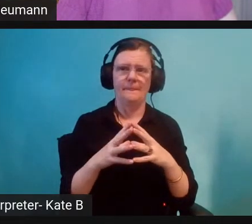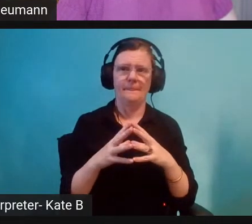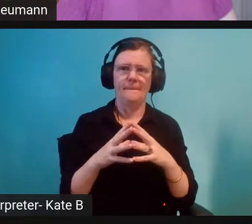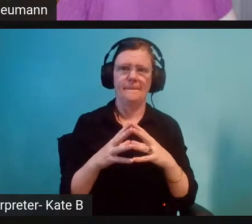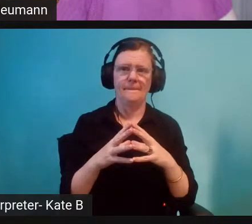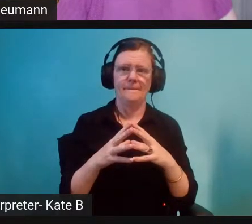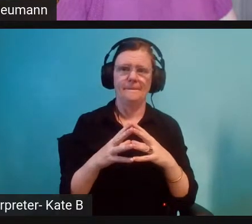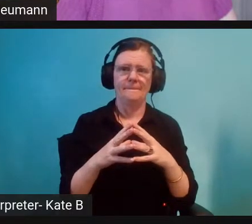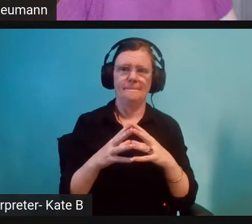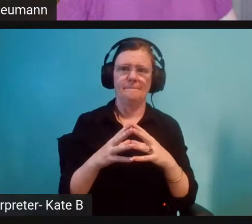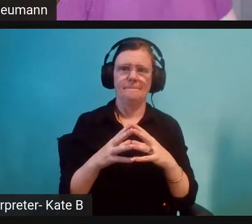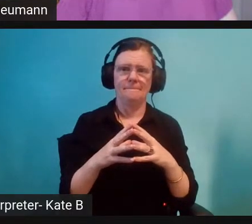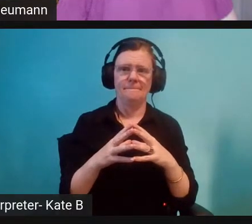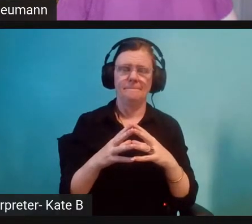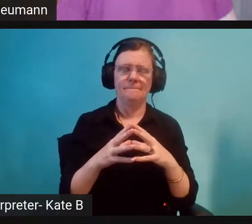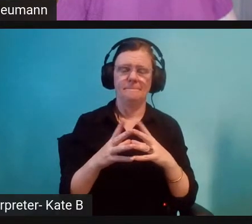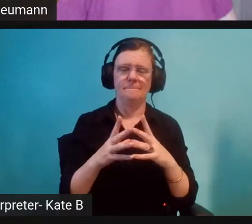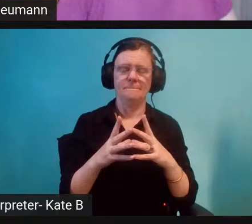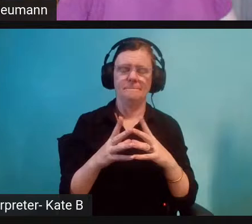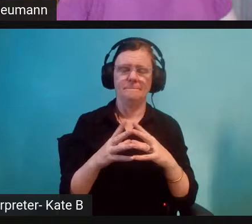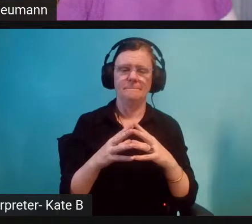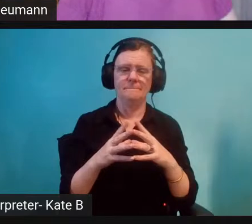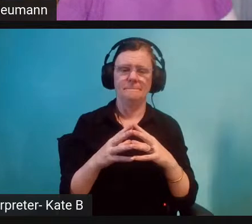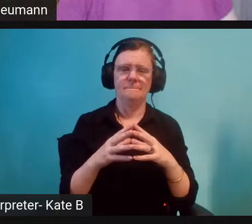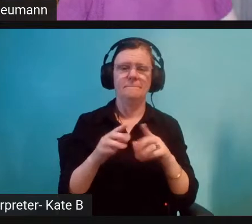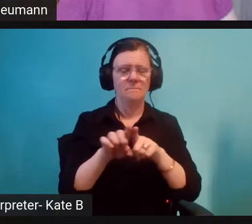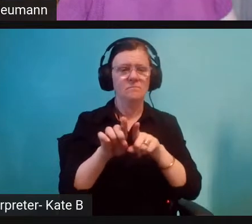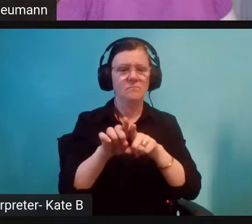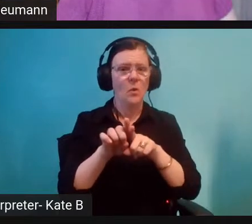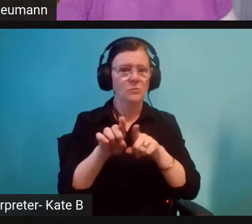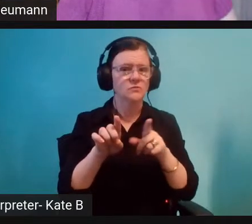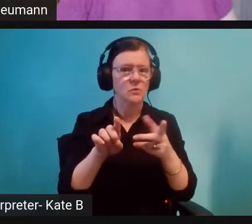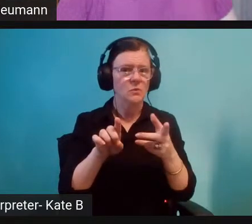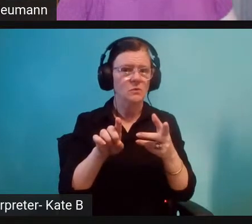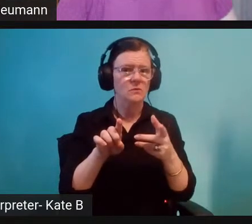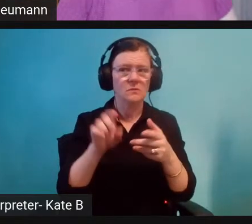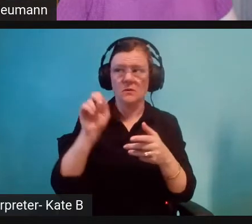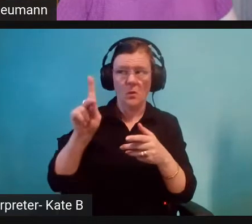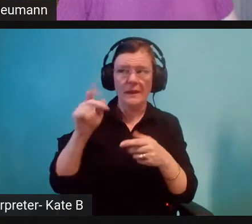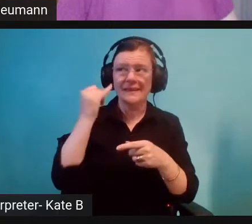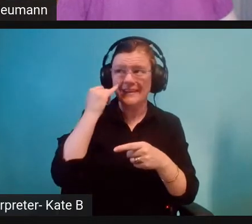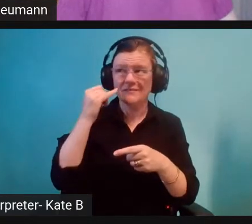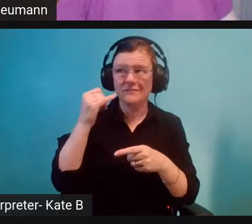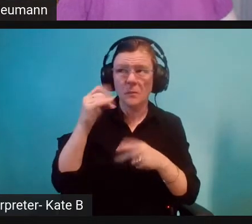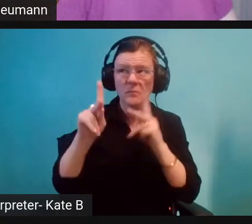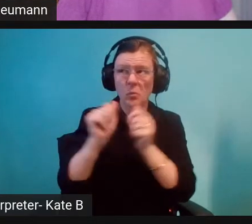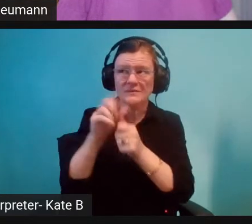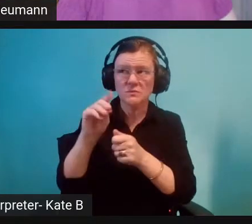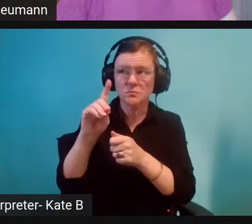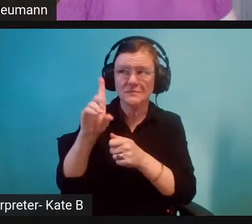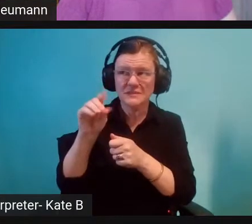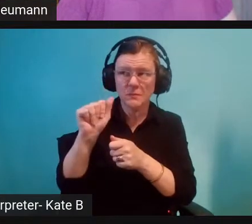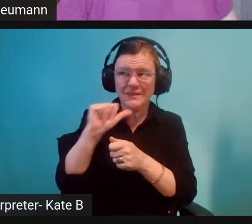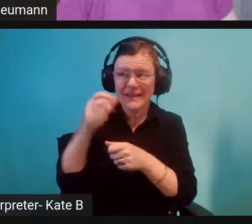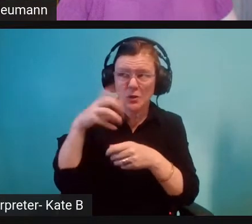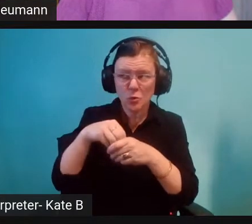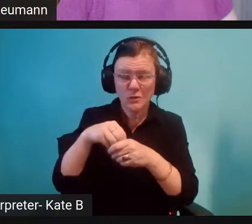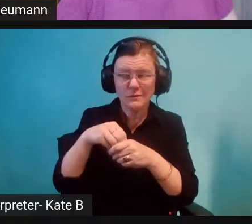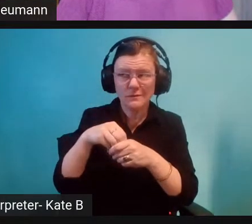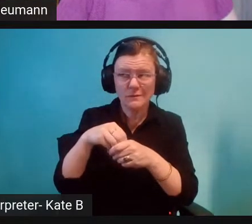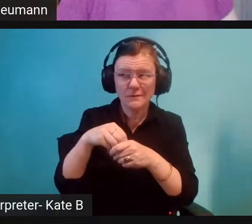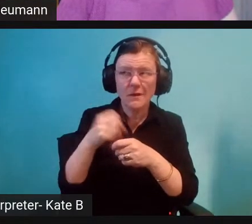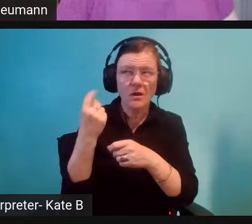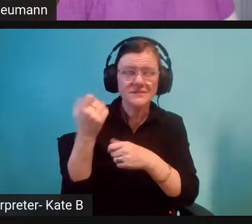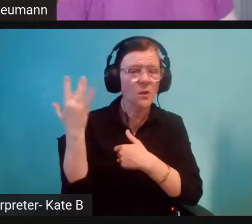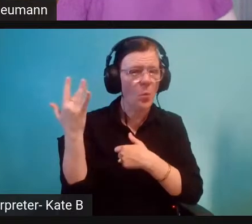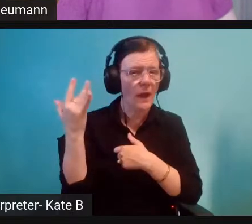there was a discussion and understanding what they're saying regarding why it's not being included is very important, because that'll also